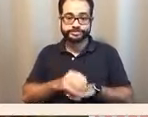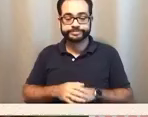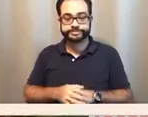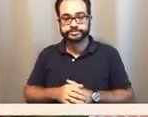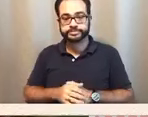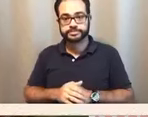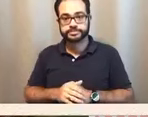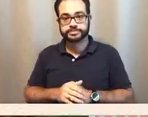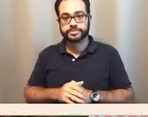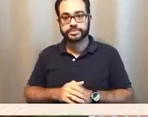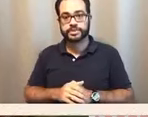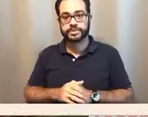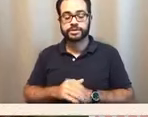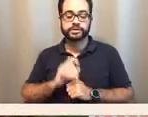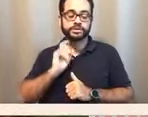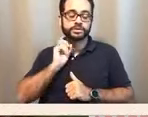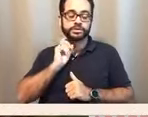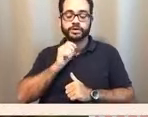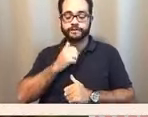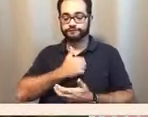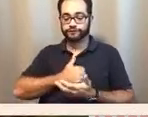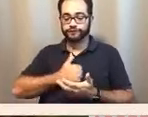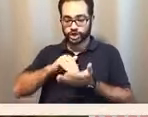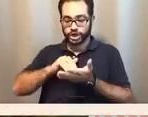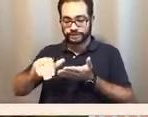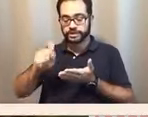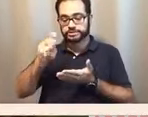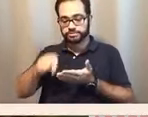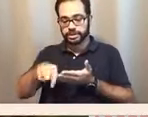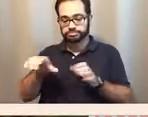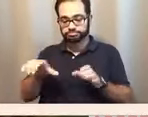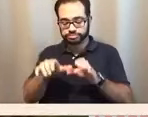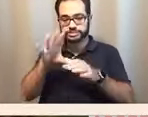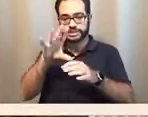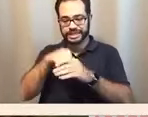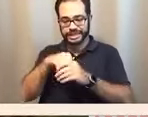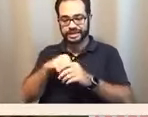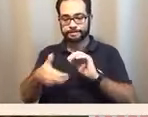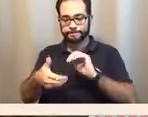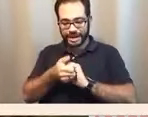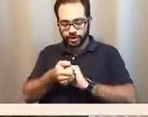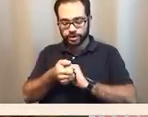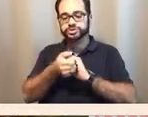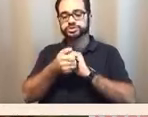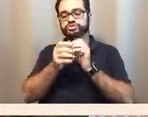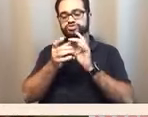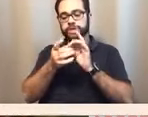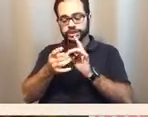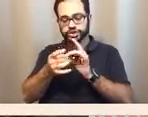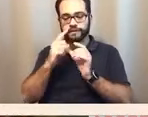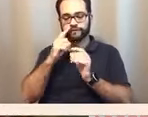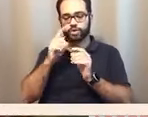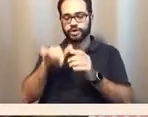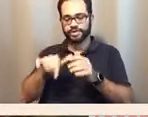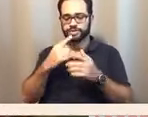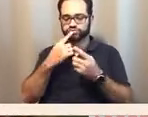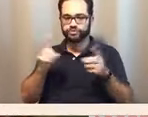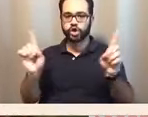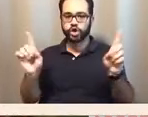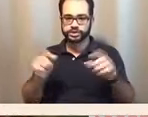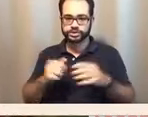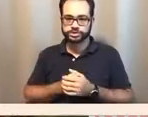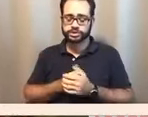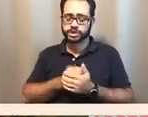practiced in marriage relationship in order for it to flourish. It is absolutely essential to fulfill